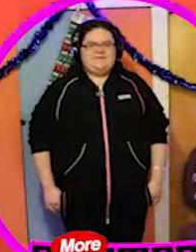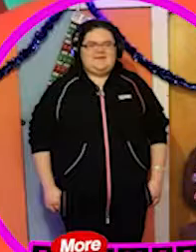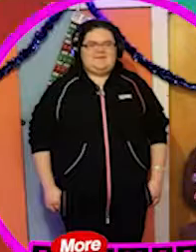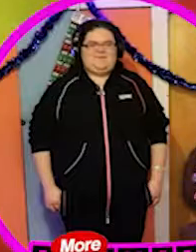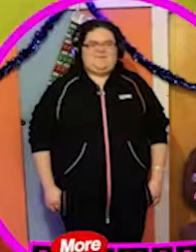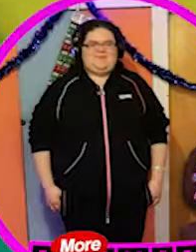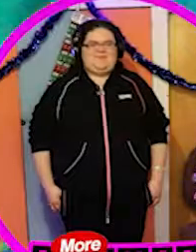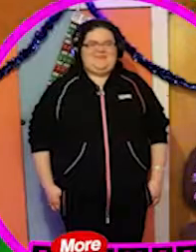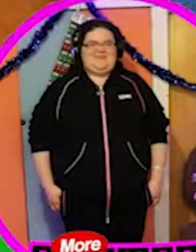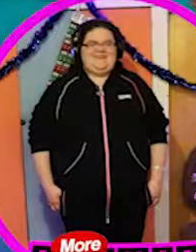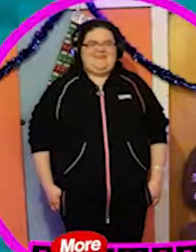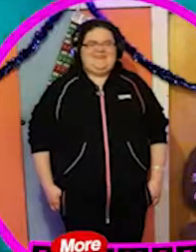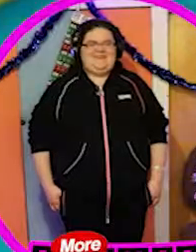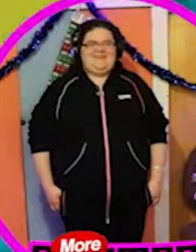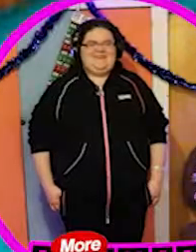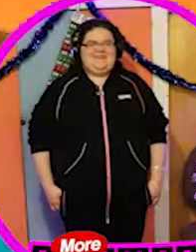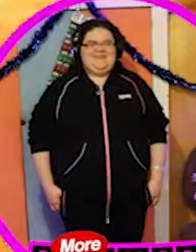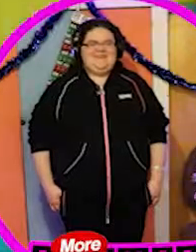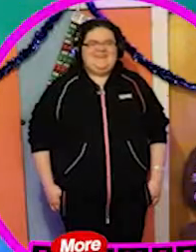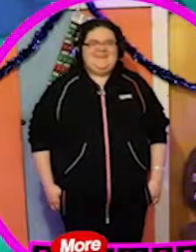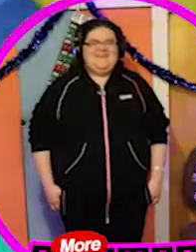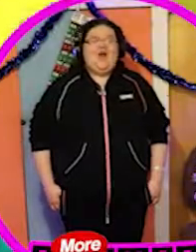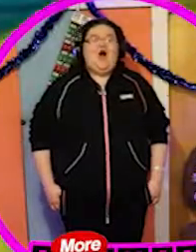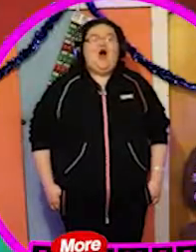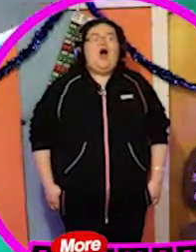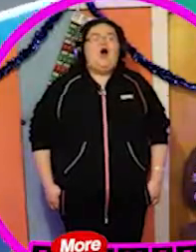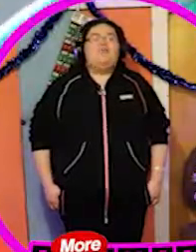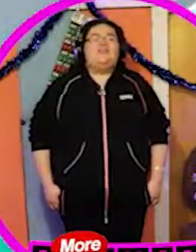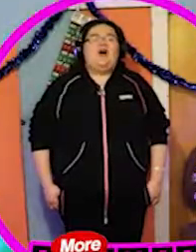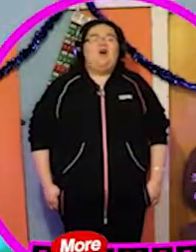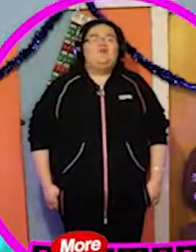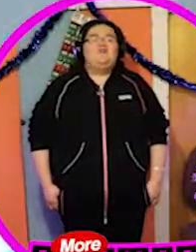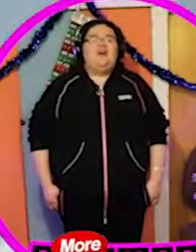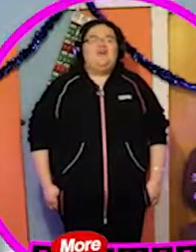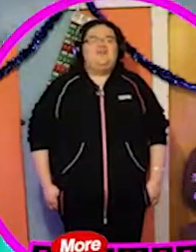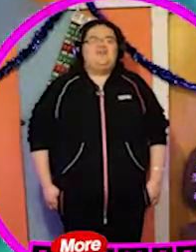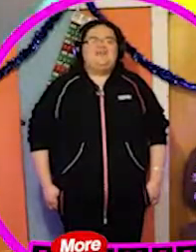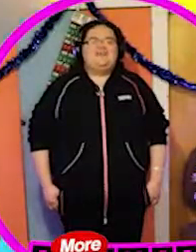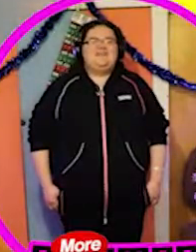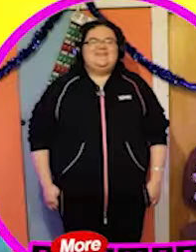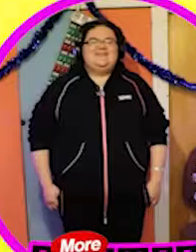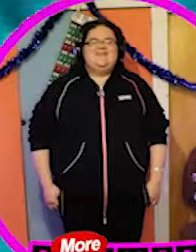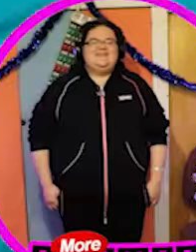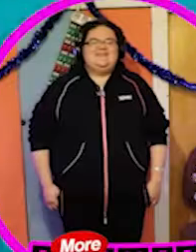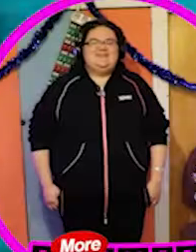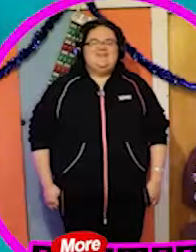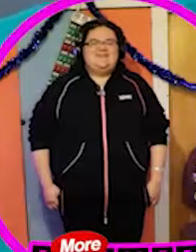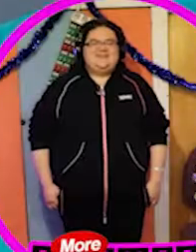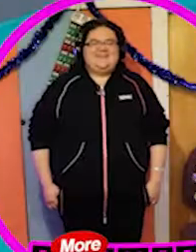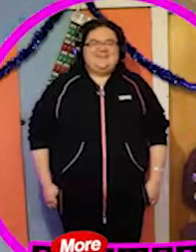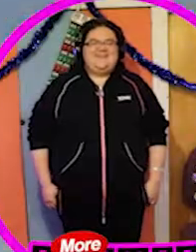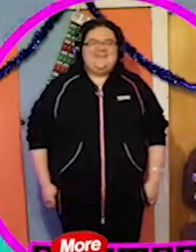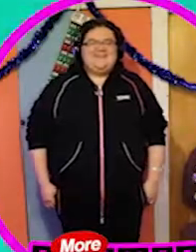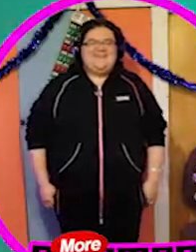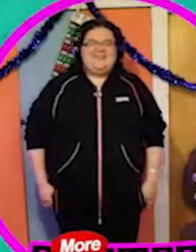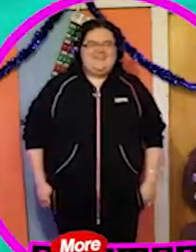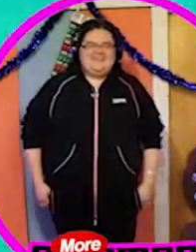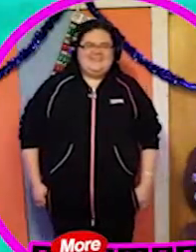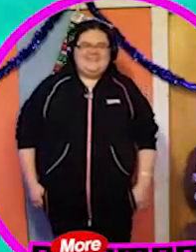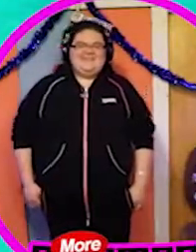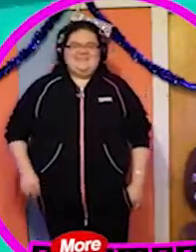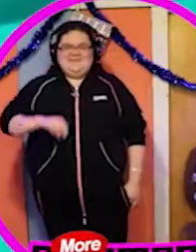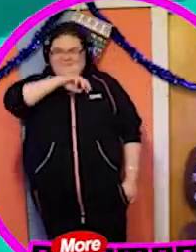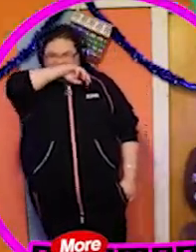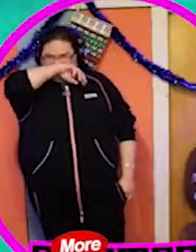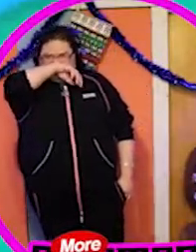Oh, just this guy. Nah, sorry, Vic, I'm so sorry. Vic, I'm so sorry. Bro, yo, you're oh, wait, no, oh, you're a twat. Me? No, bro. They're hogging the ladders.